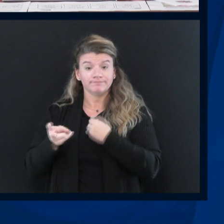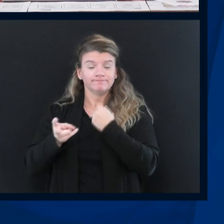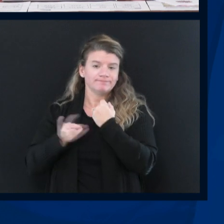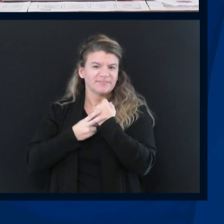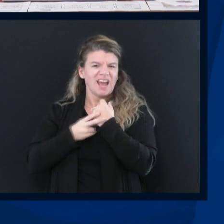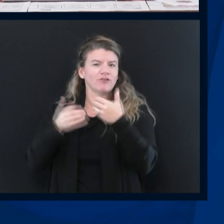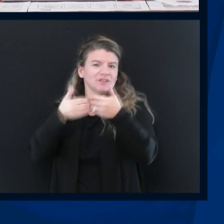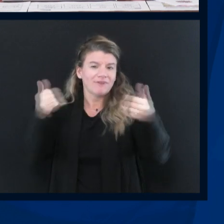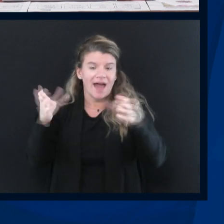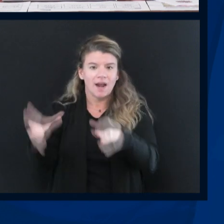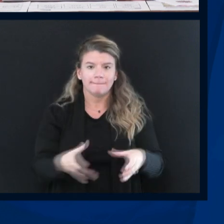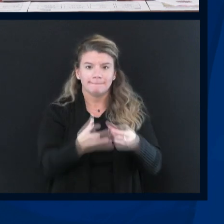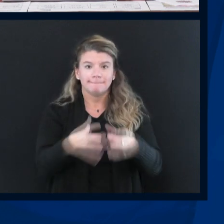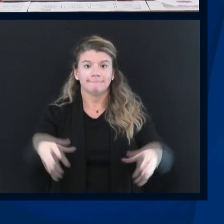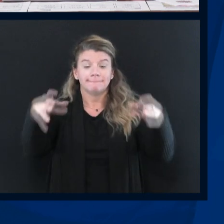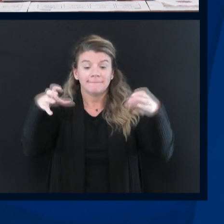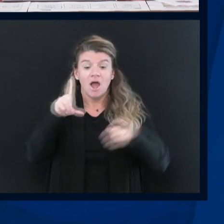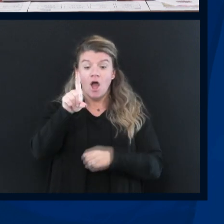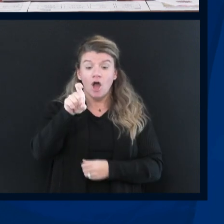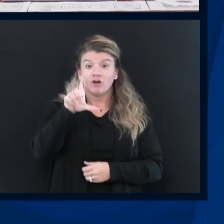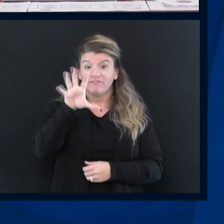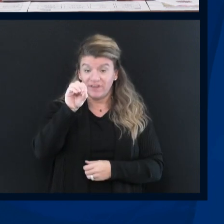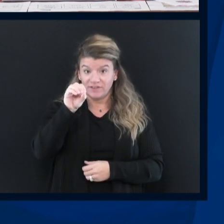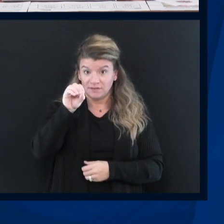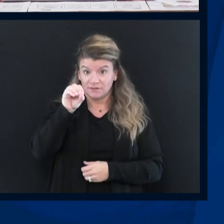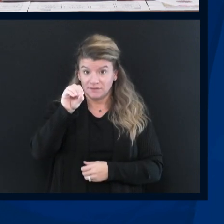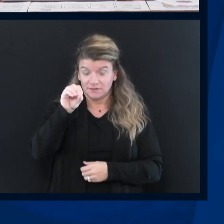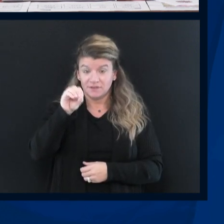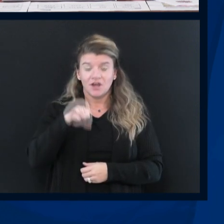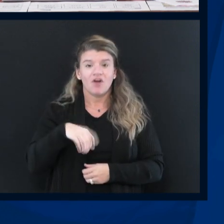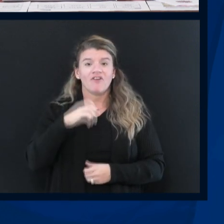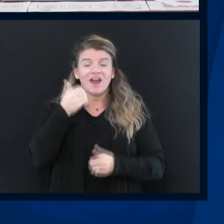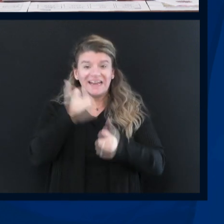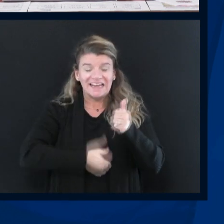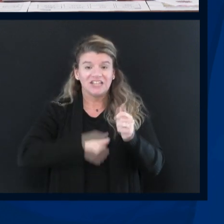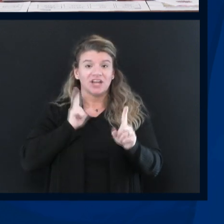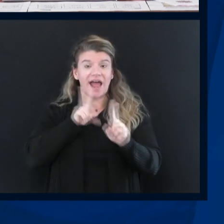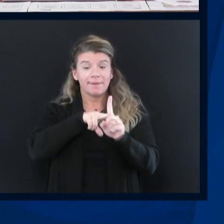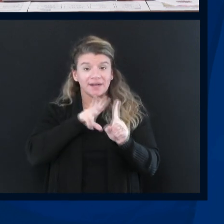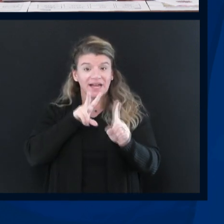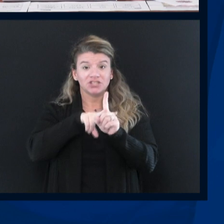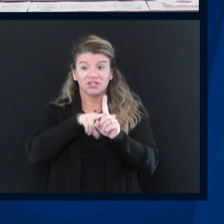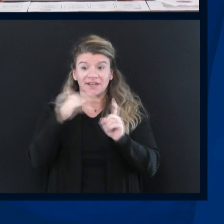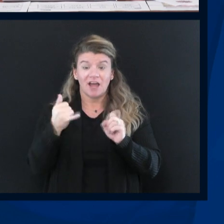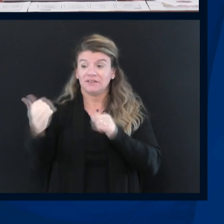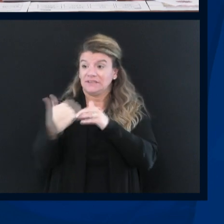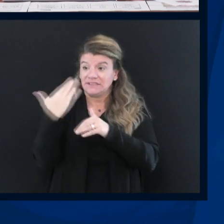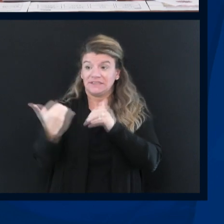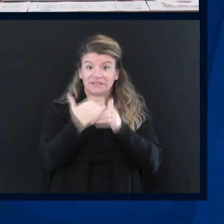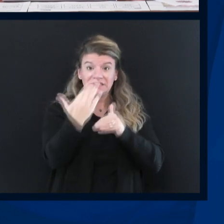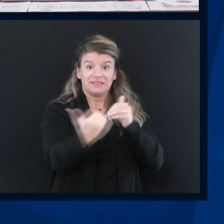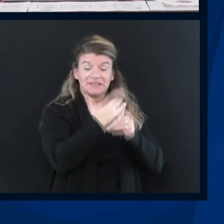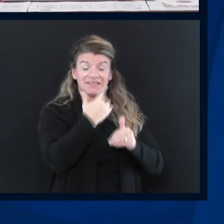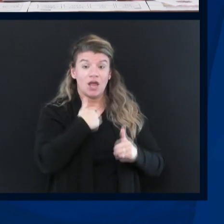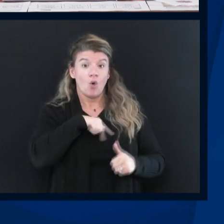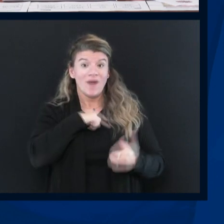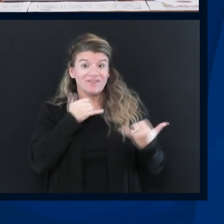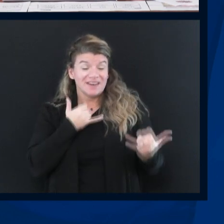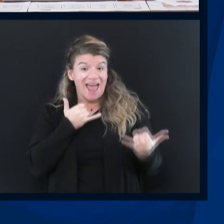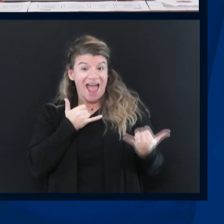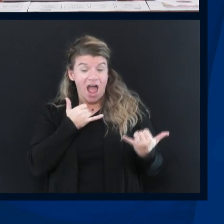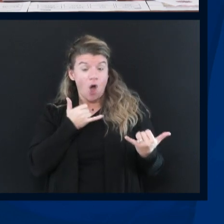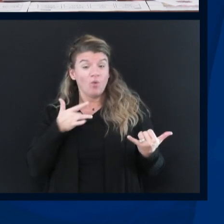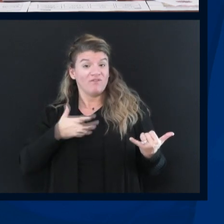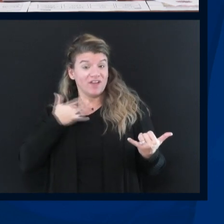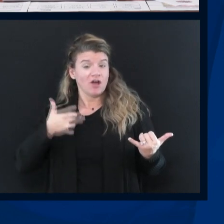million. Now, with all the applications that have been sent in and everything else, we now